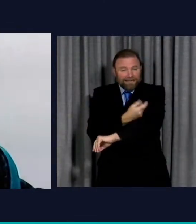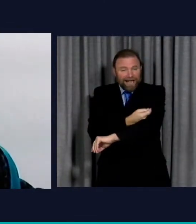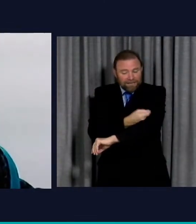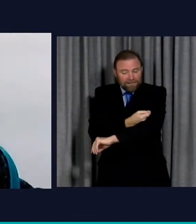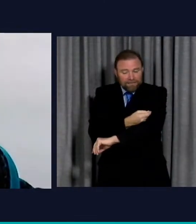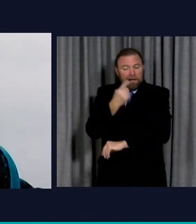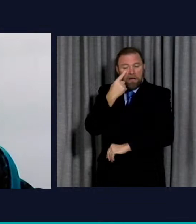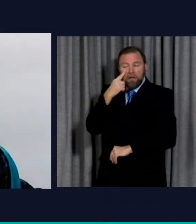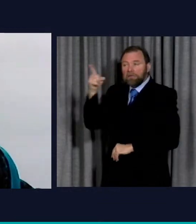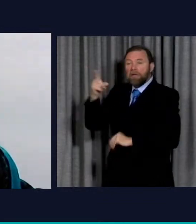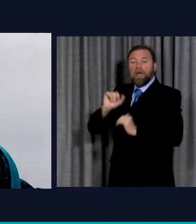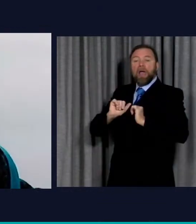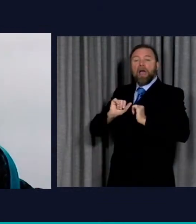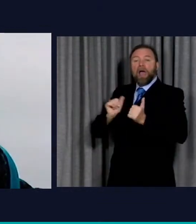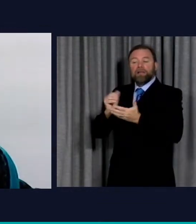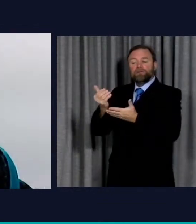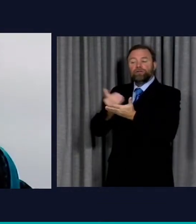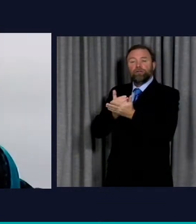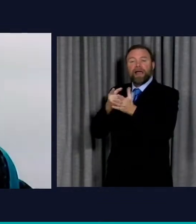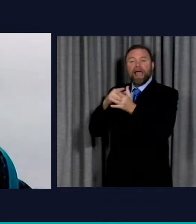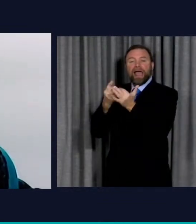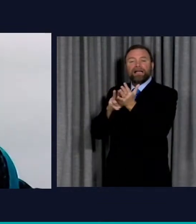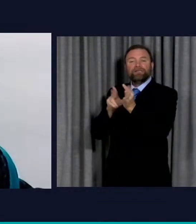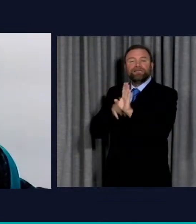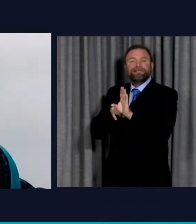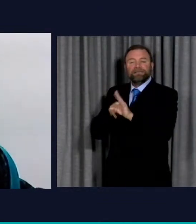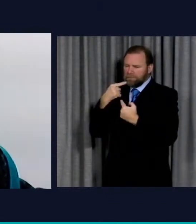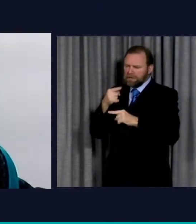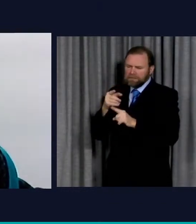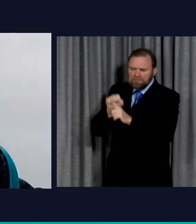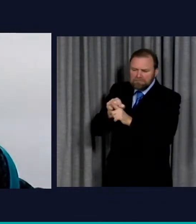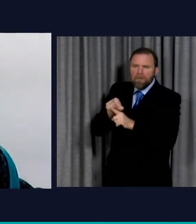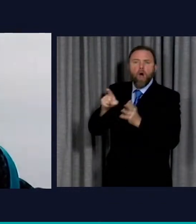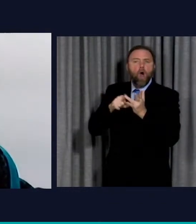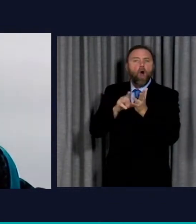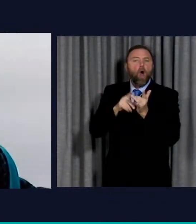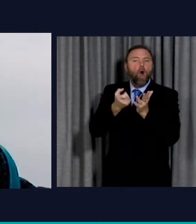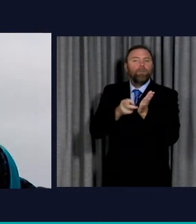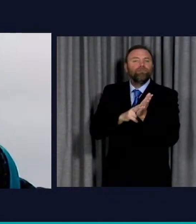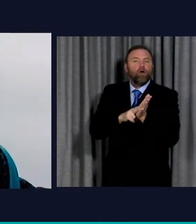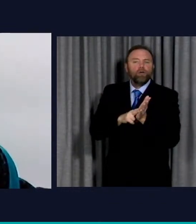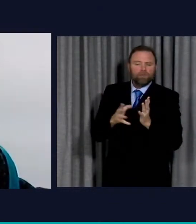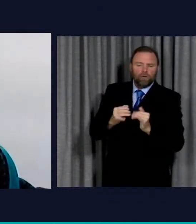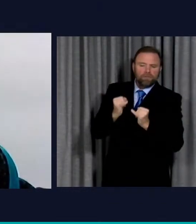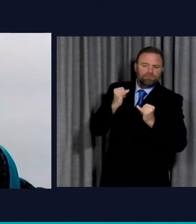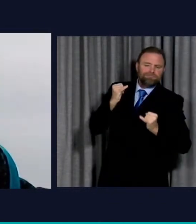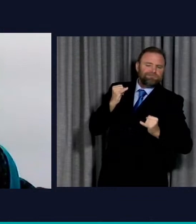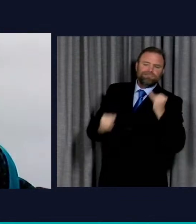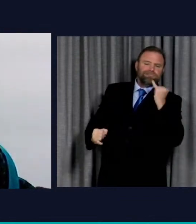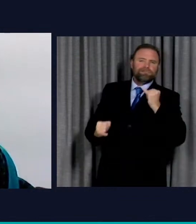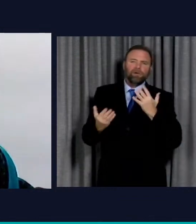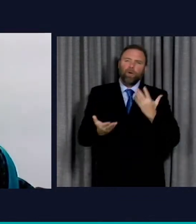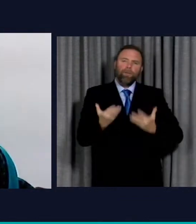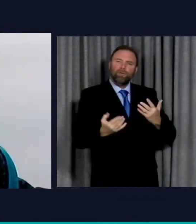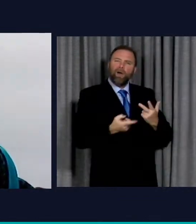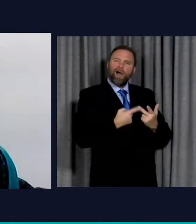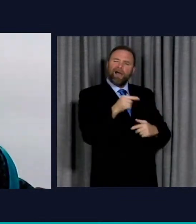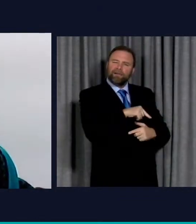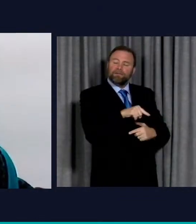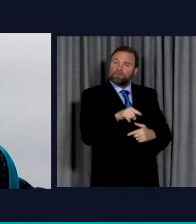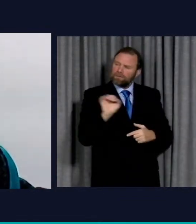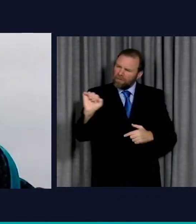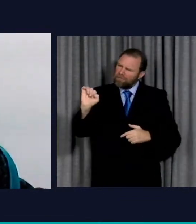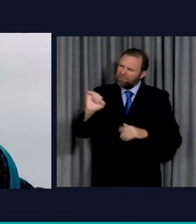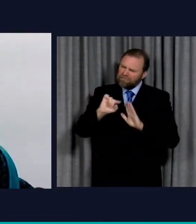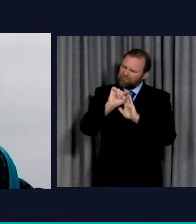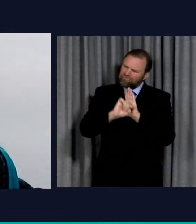Security Agency have found Omicron is less severe than other forms of COVID. So don't the restrictions you're